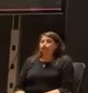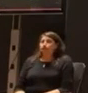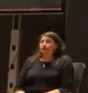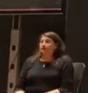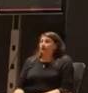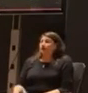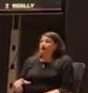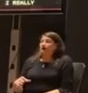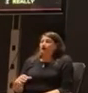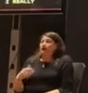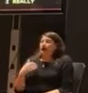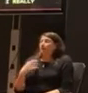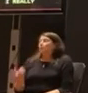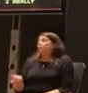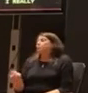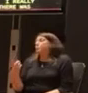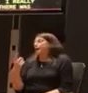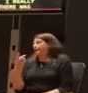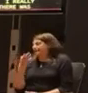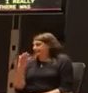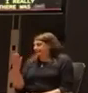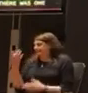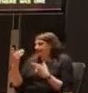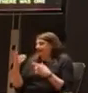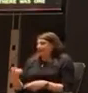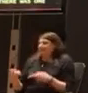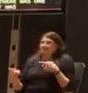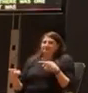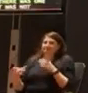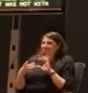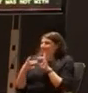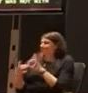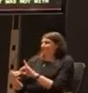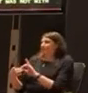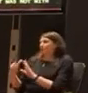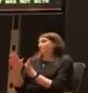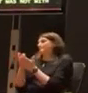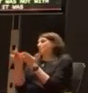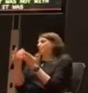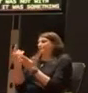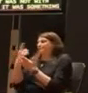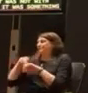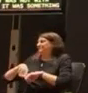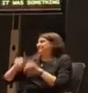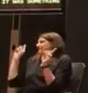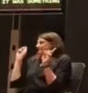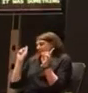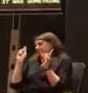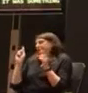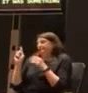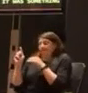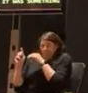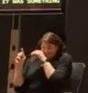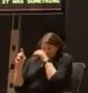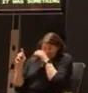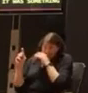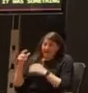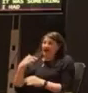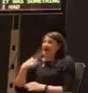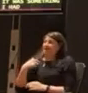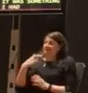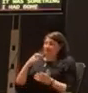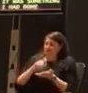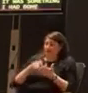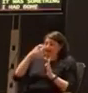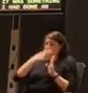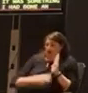There's one case, but it was not with the book. It was something else. And I had done an article